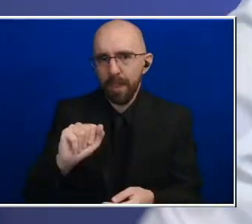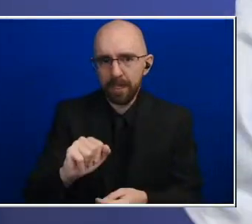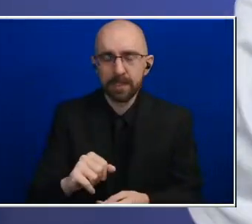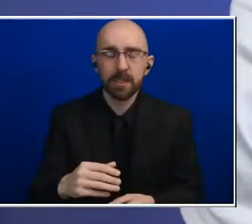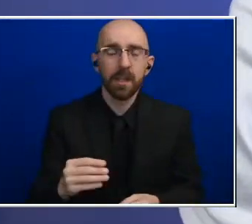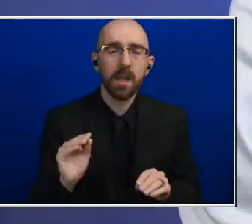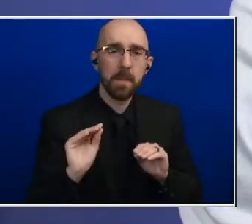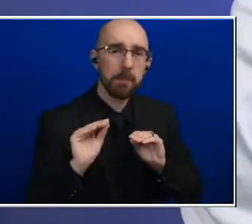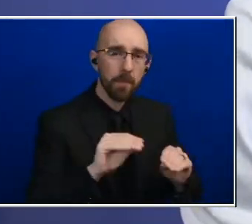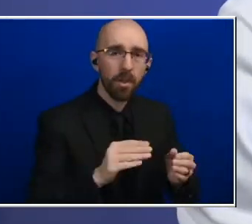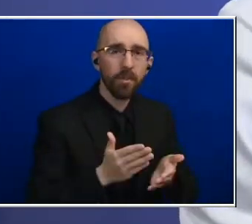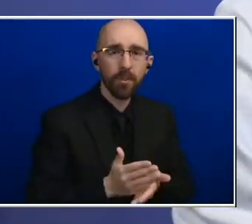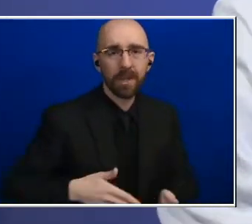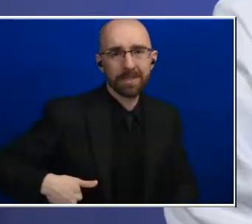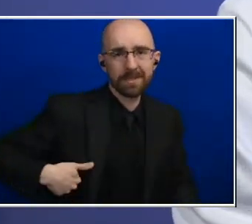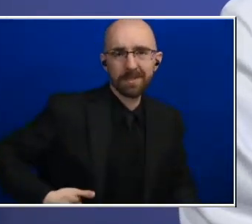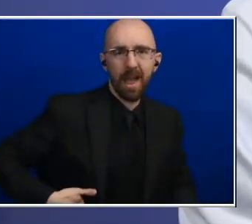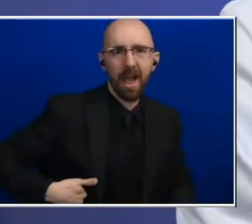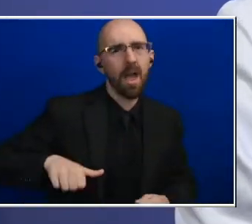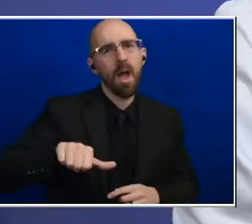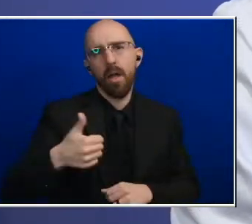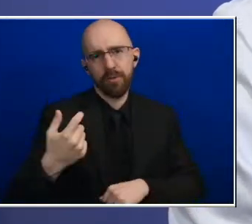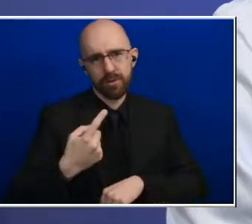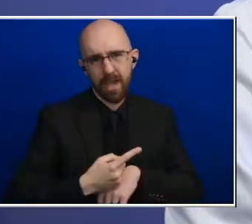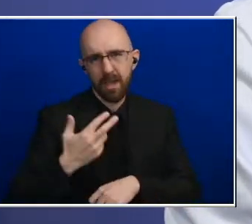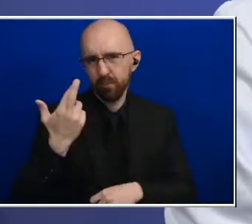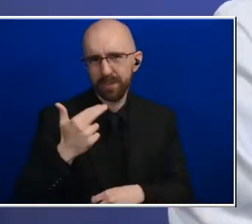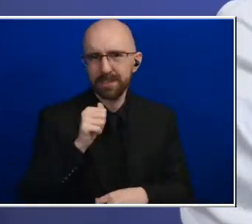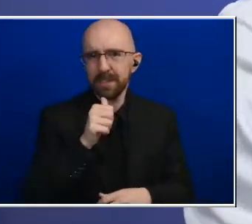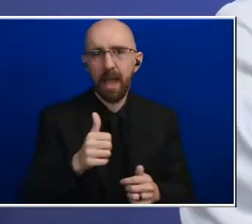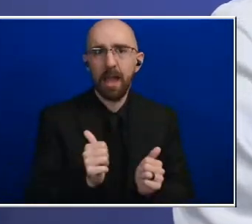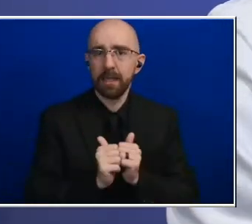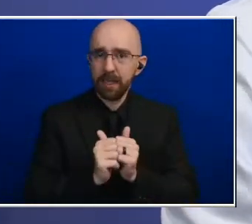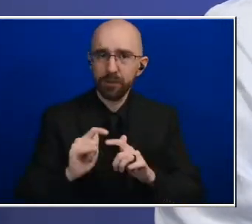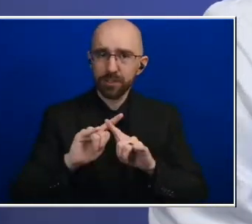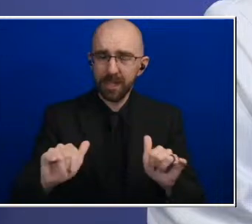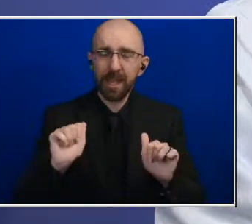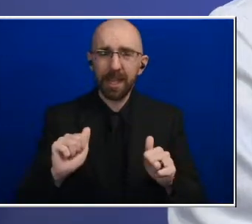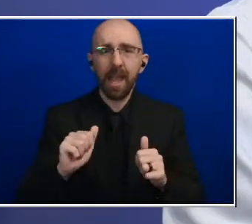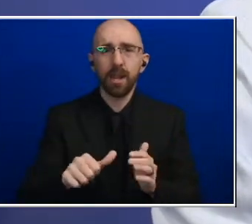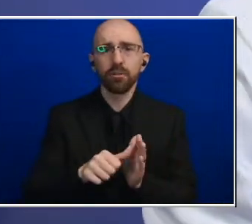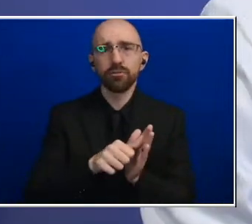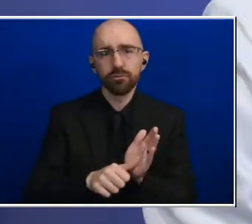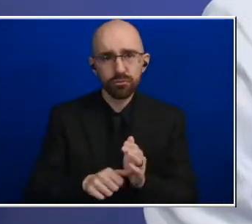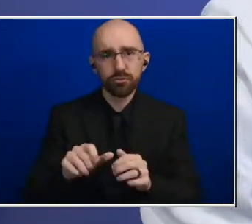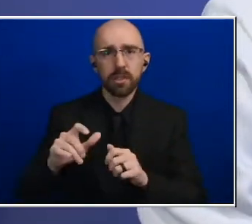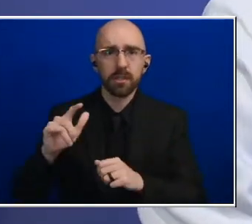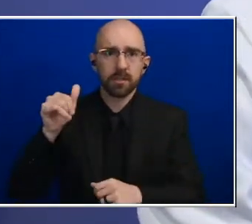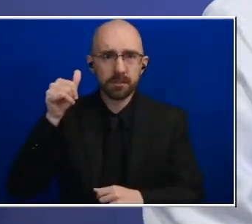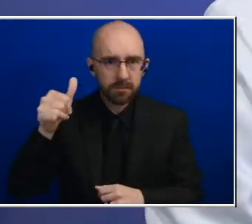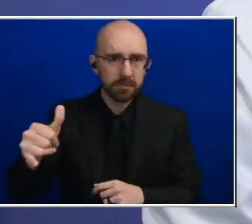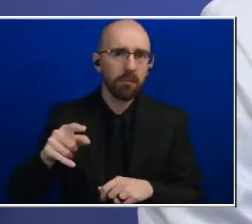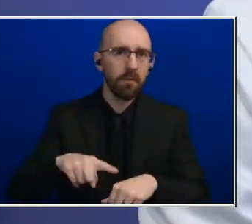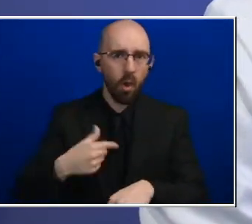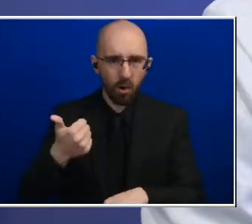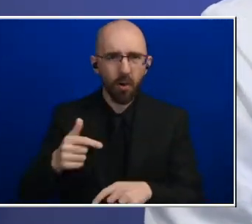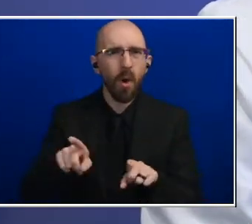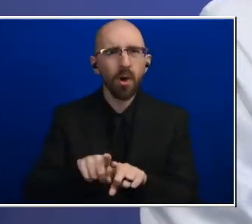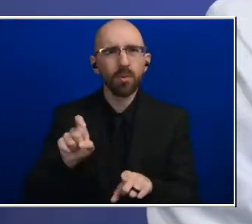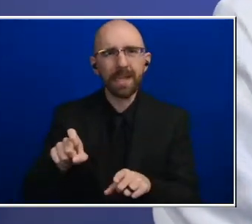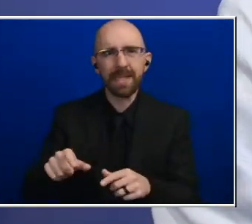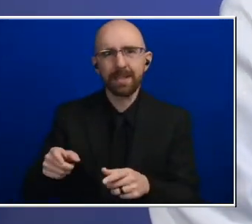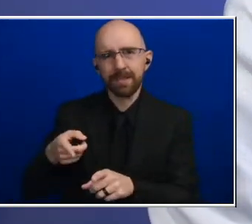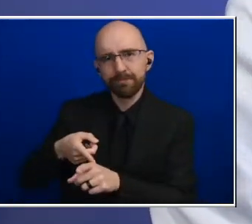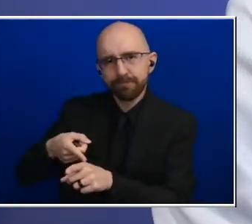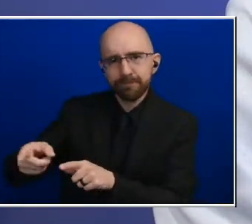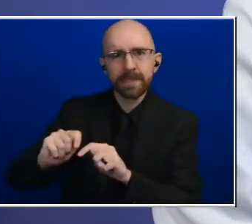on a different day. And the reason we didn't do them together is it could make a much longer surgery, number one, and I really need a specialized team to do a surgery like that, and I told